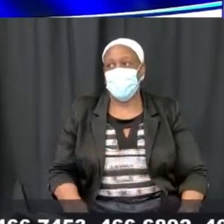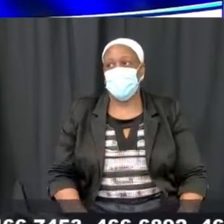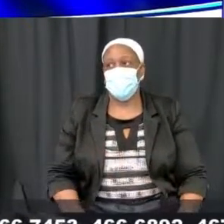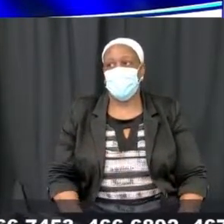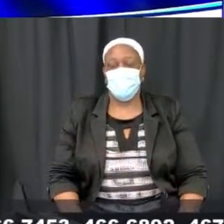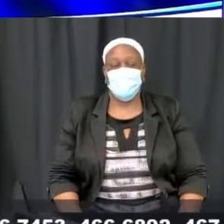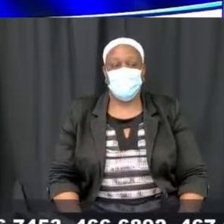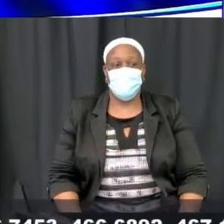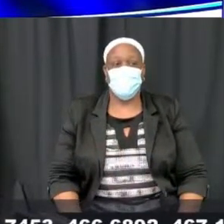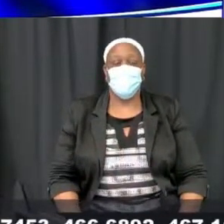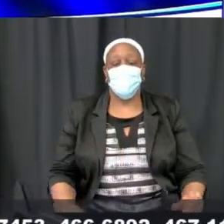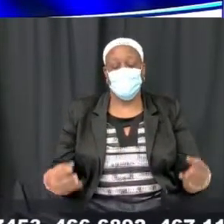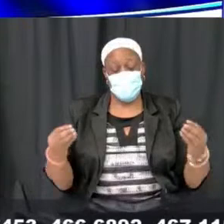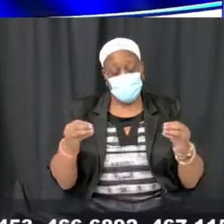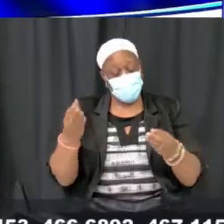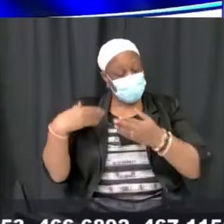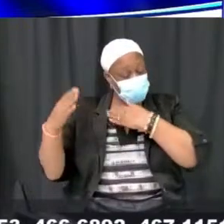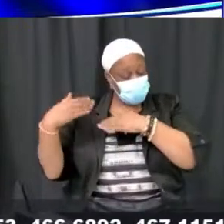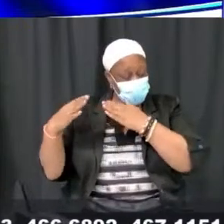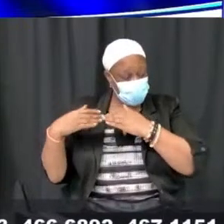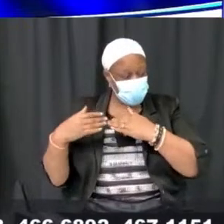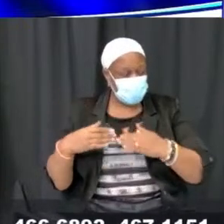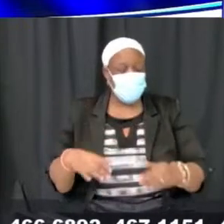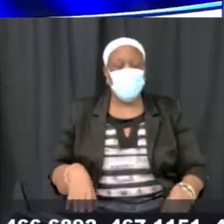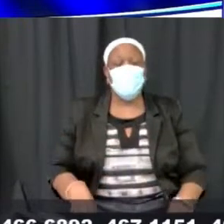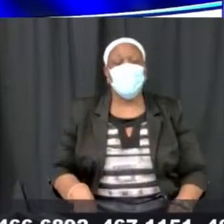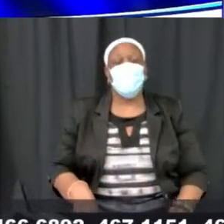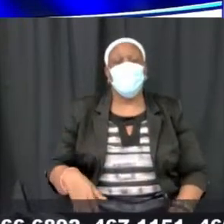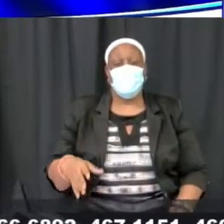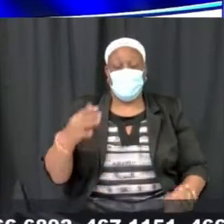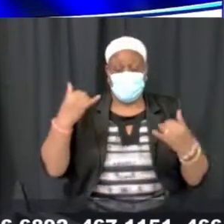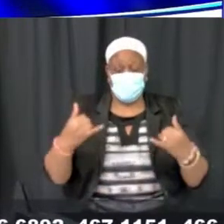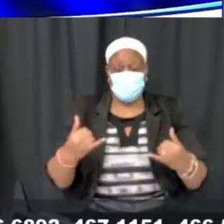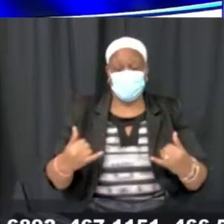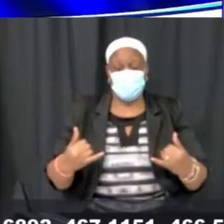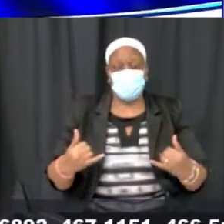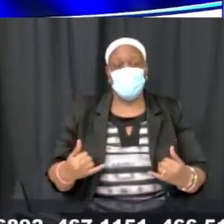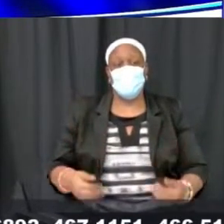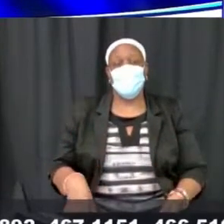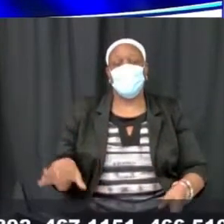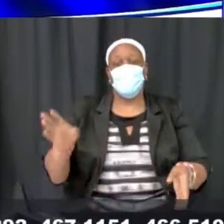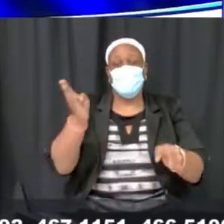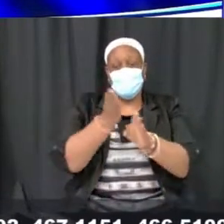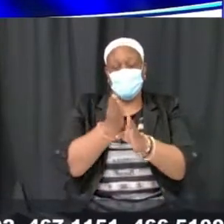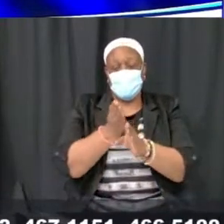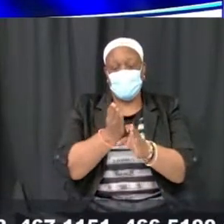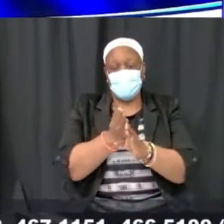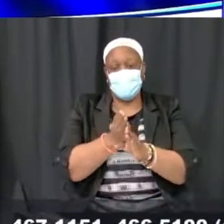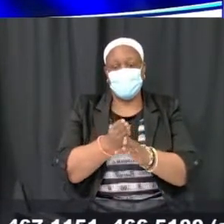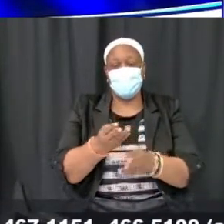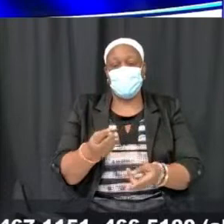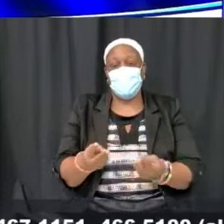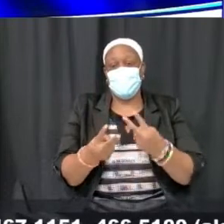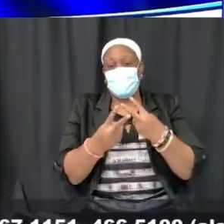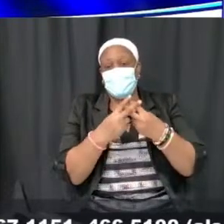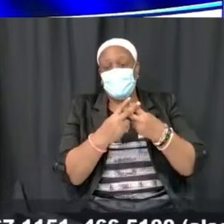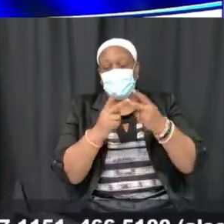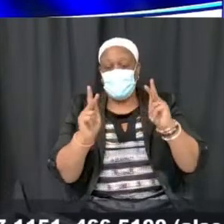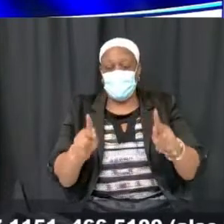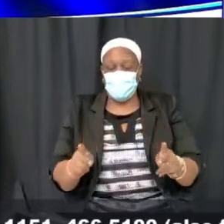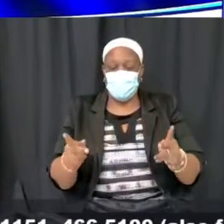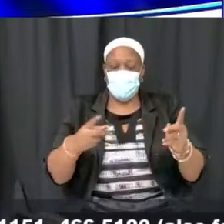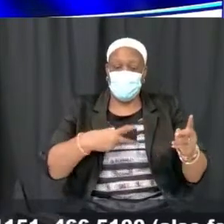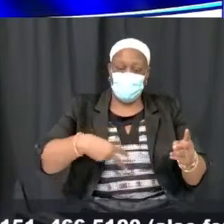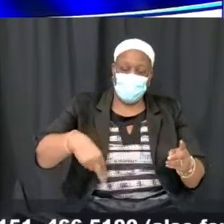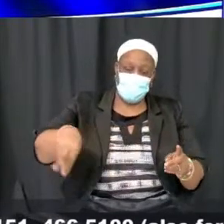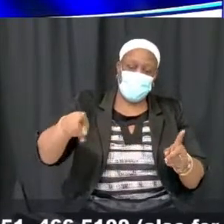times, it is responsible for the safe commute of thousands of citizens daily as they go to and from work